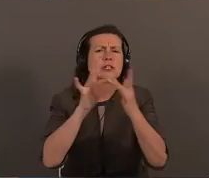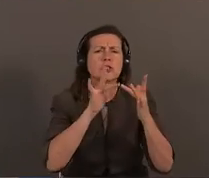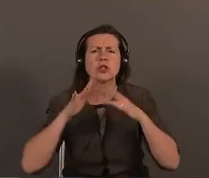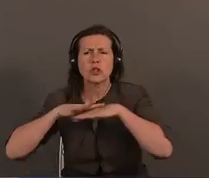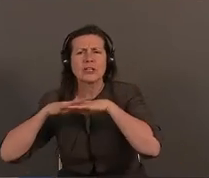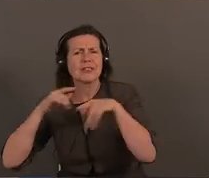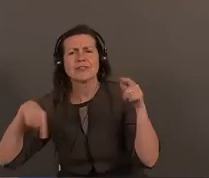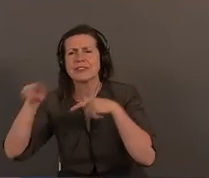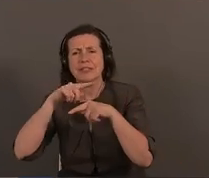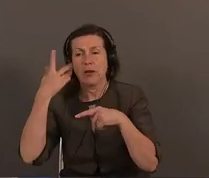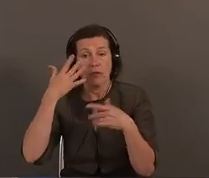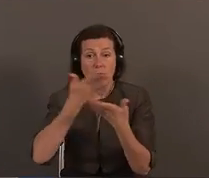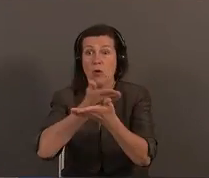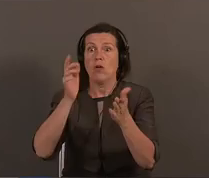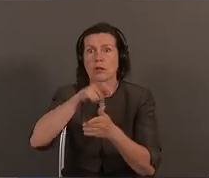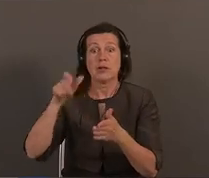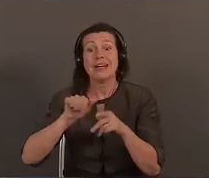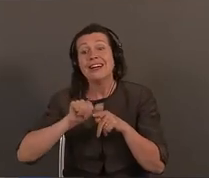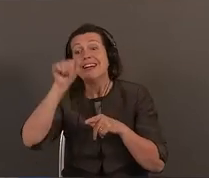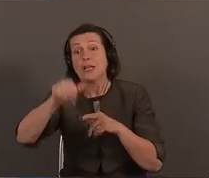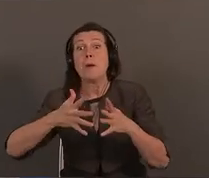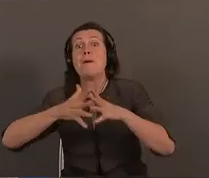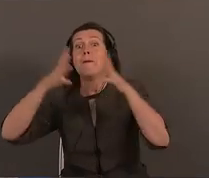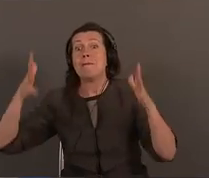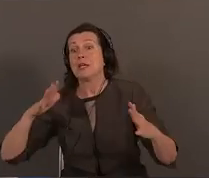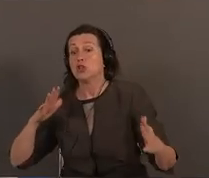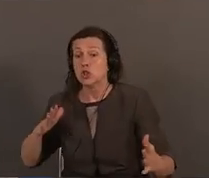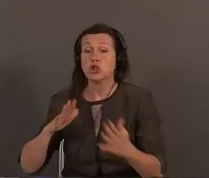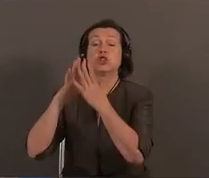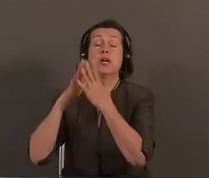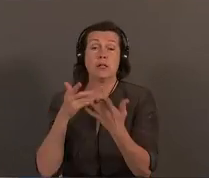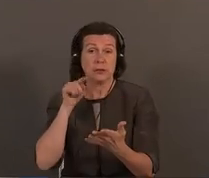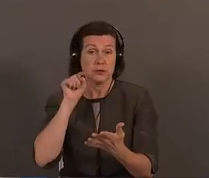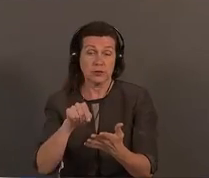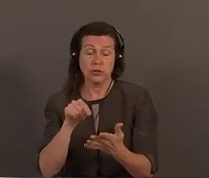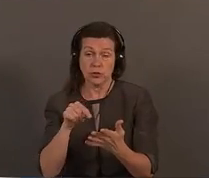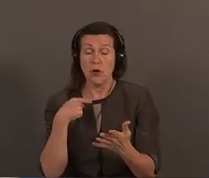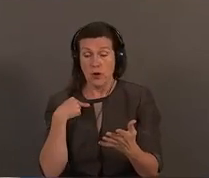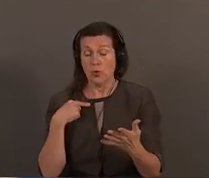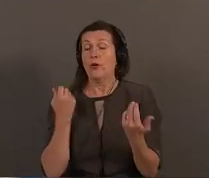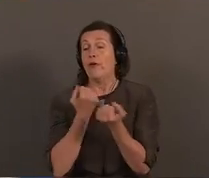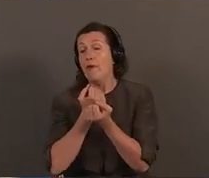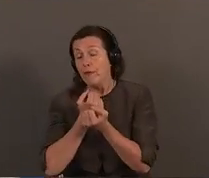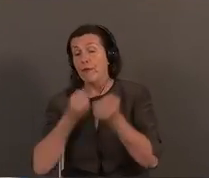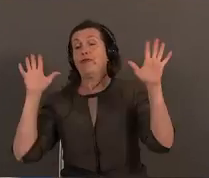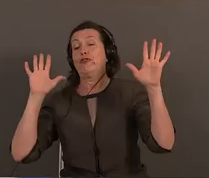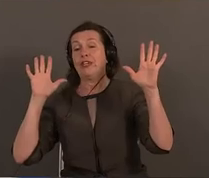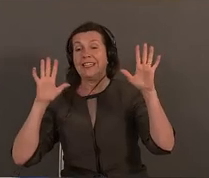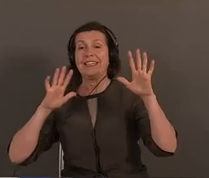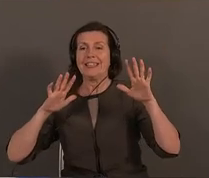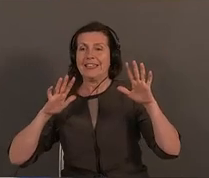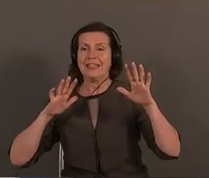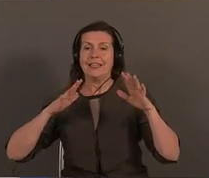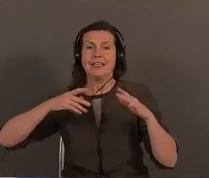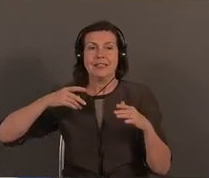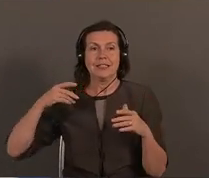Our next big challenge, I mean, we have short-term challenge to complete this freedom of transaction without